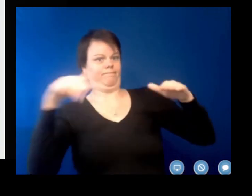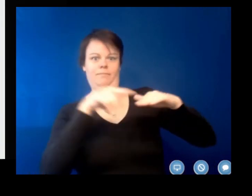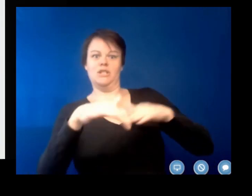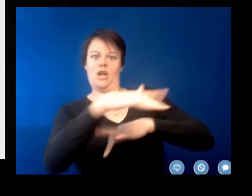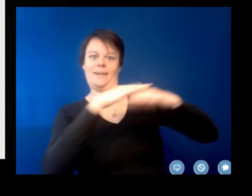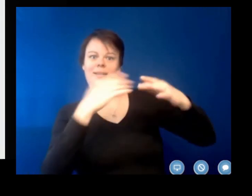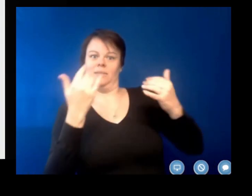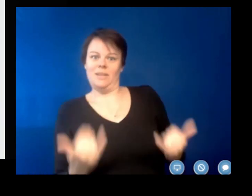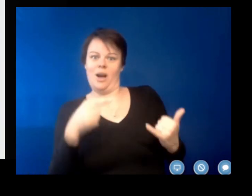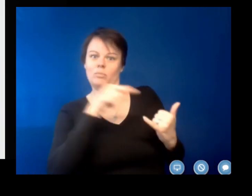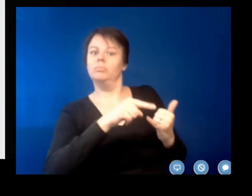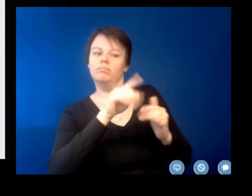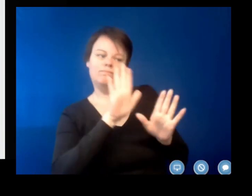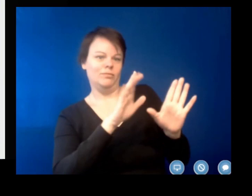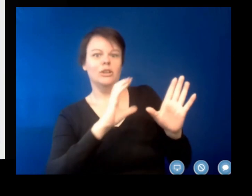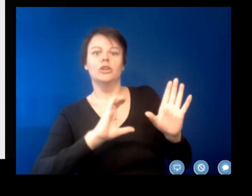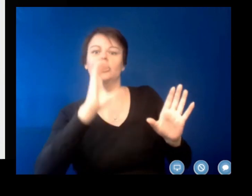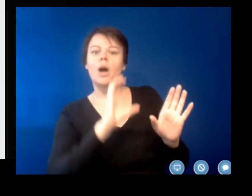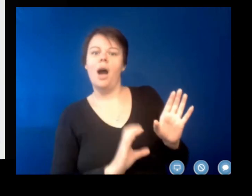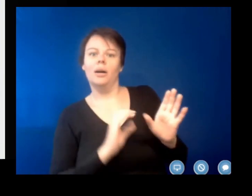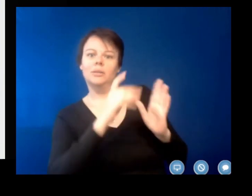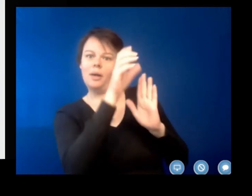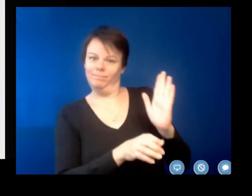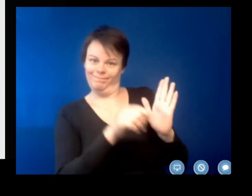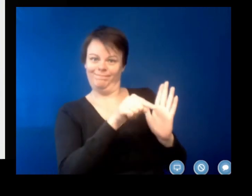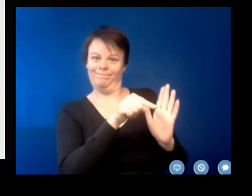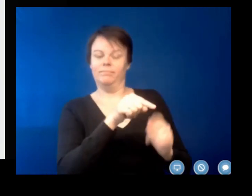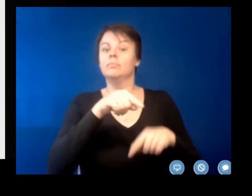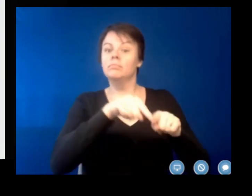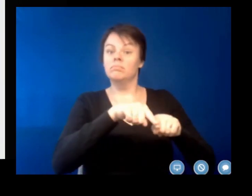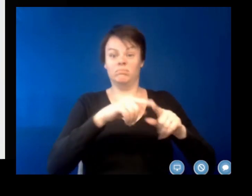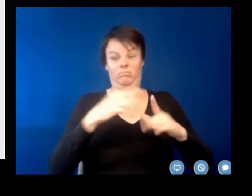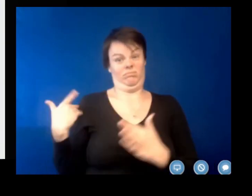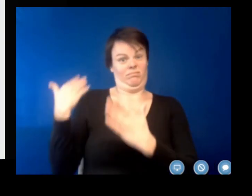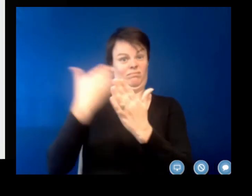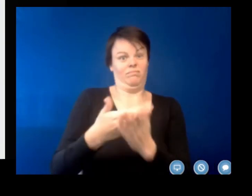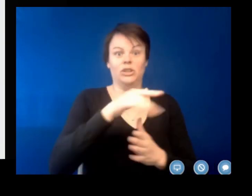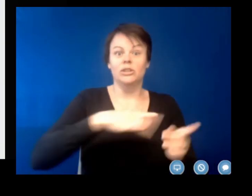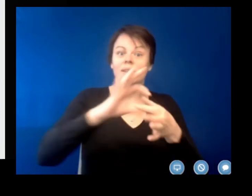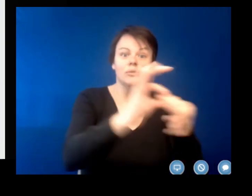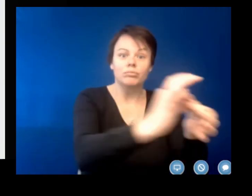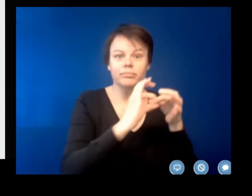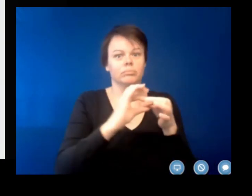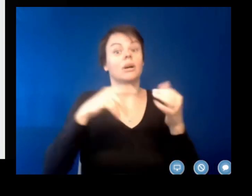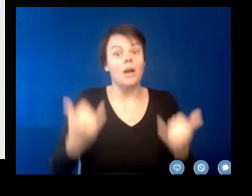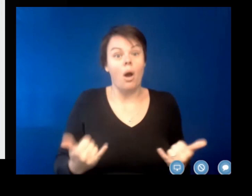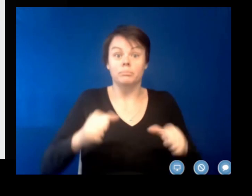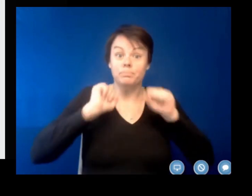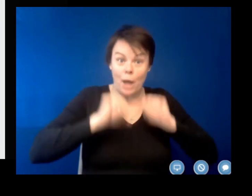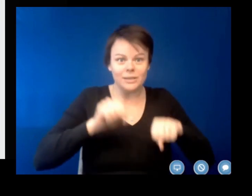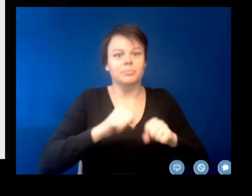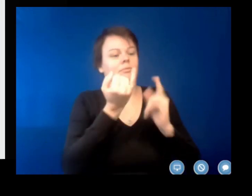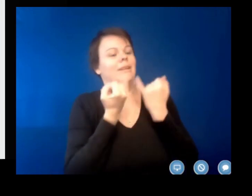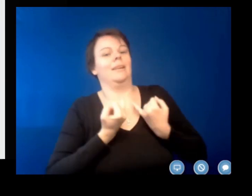His central thesis suggests that every society today exists as a world